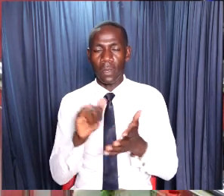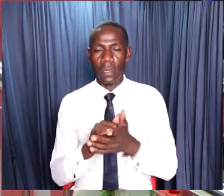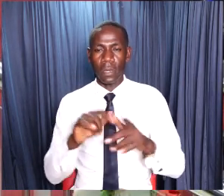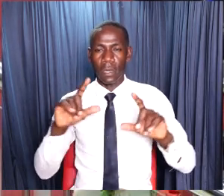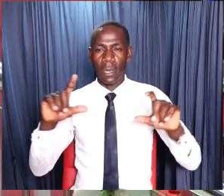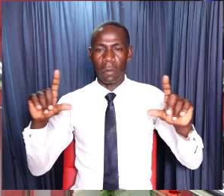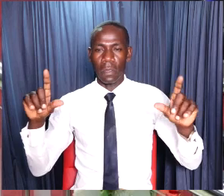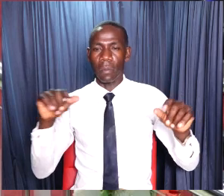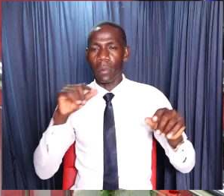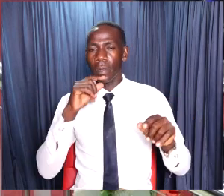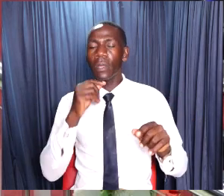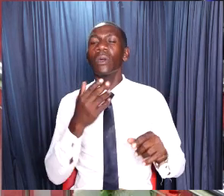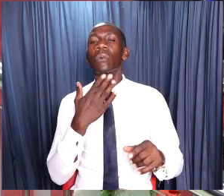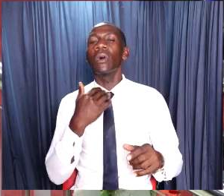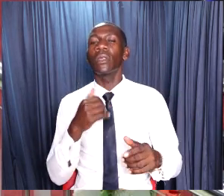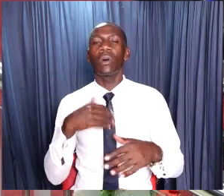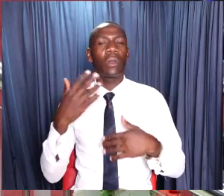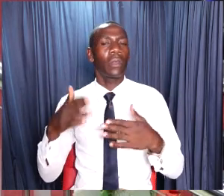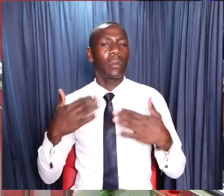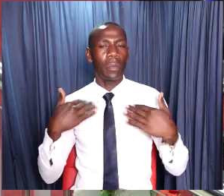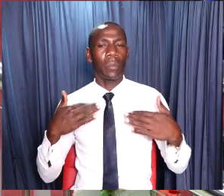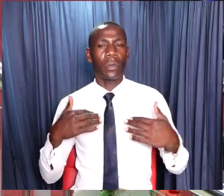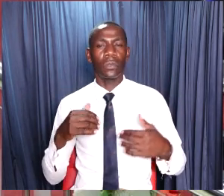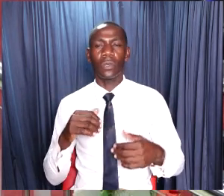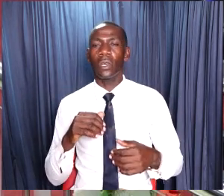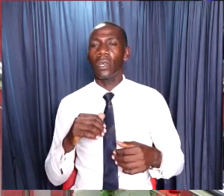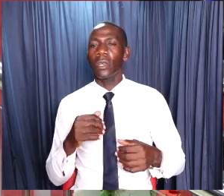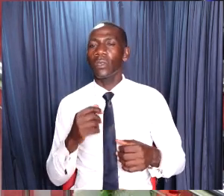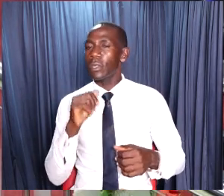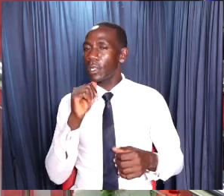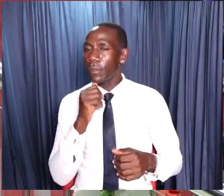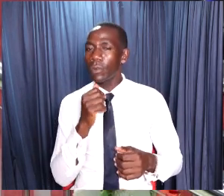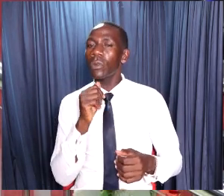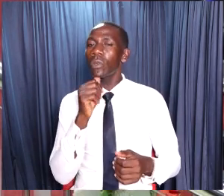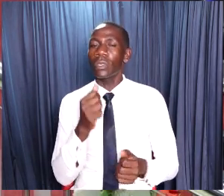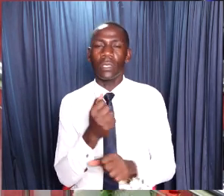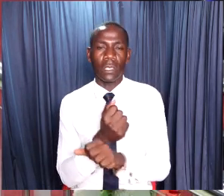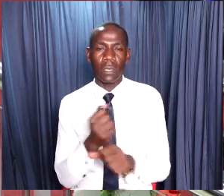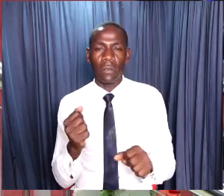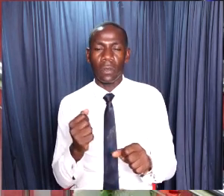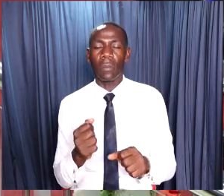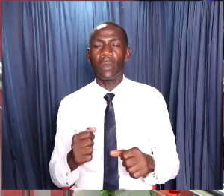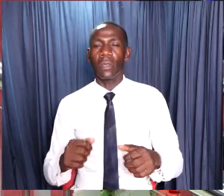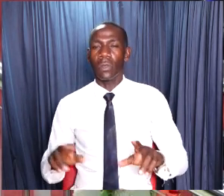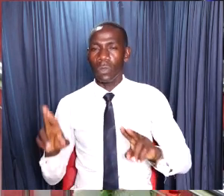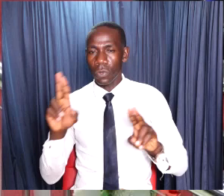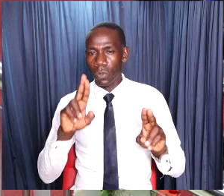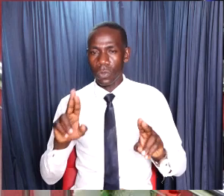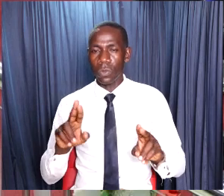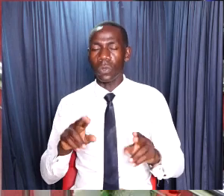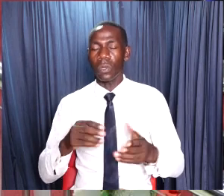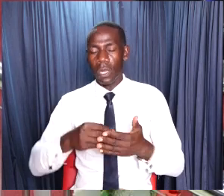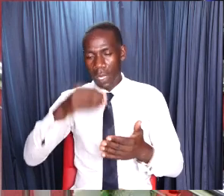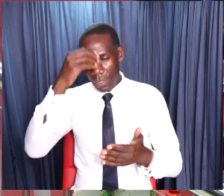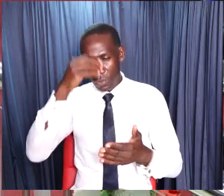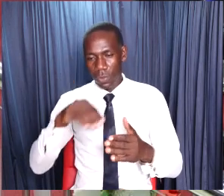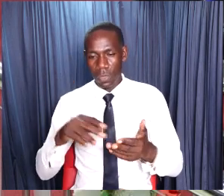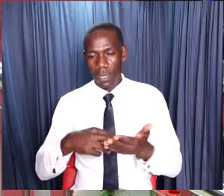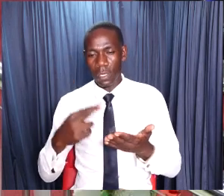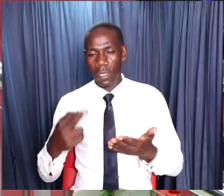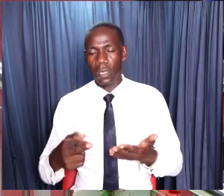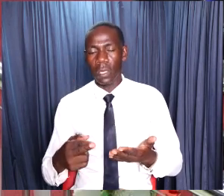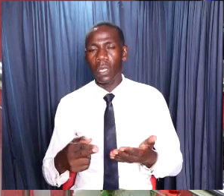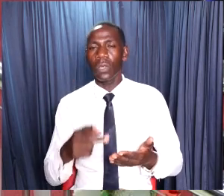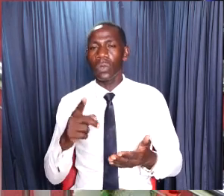as a brother or sister. Wataka watu saa yote wakuhurumia. You want people to be sympathetic and they never save you. Lakini jifunze kutenda. But learn to do righteousness. Wewe nawe